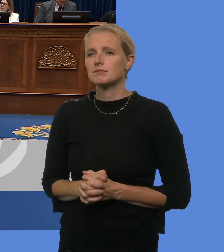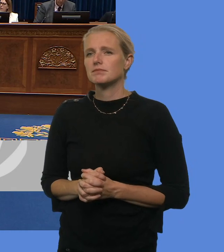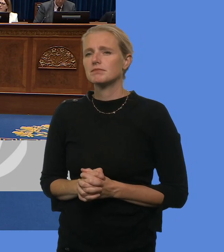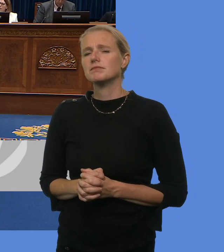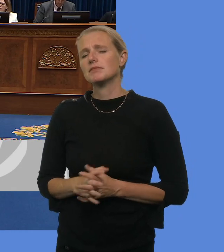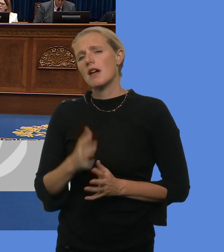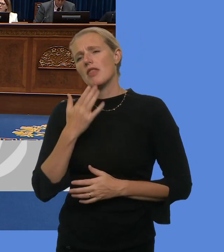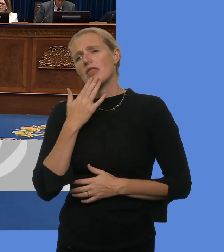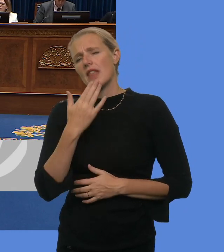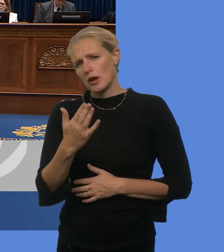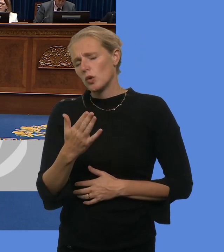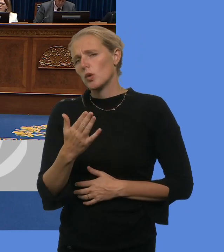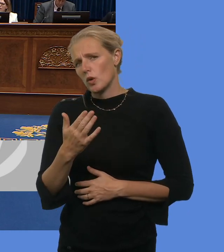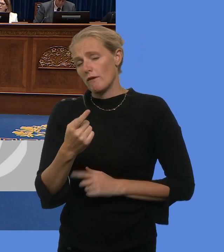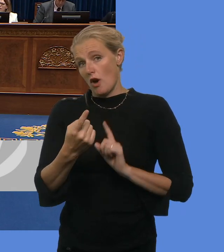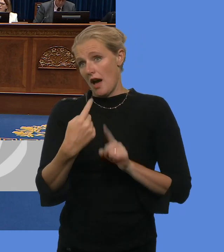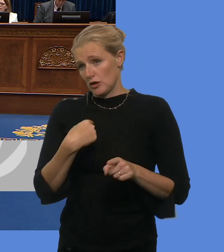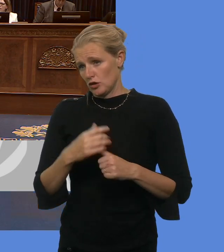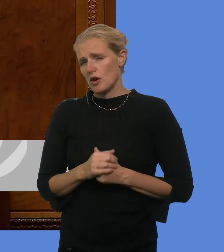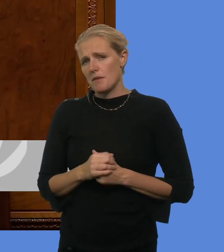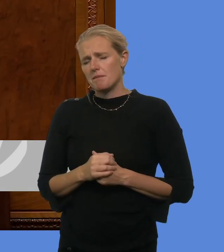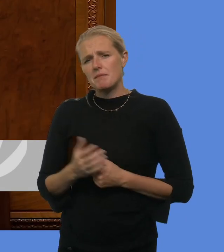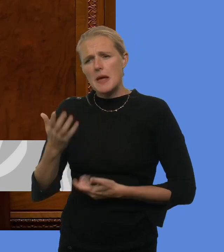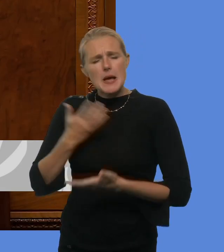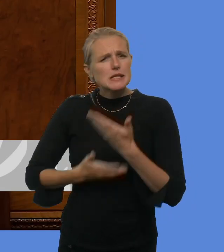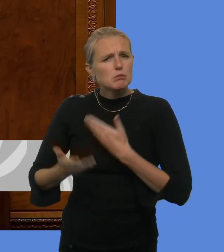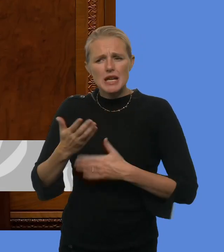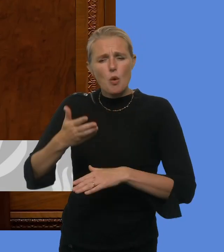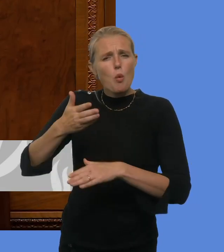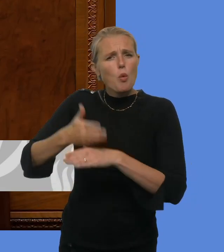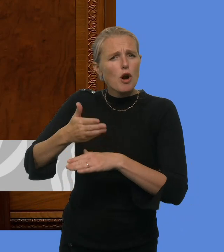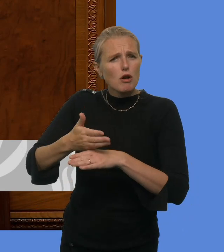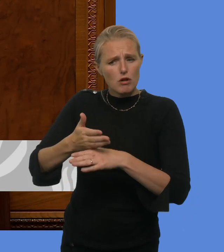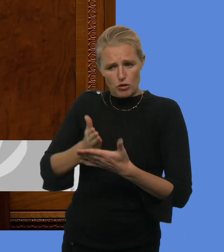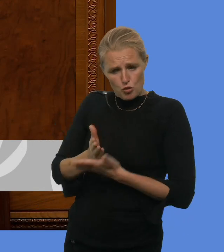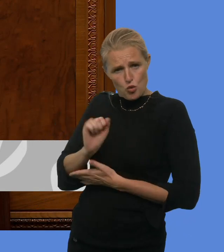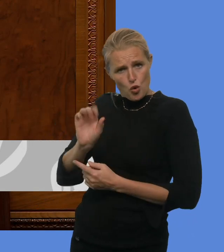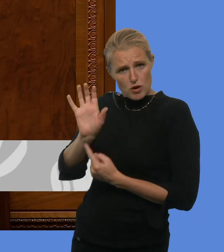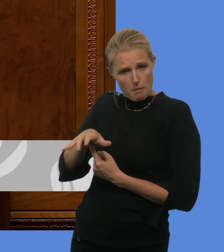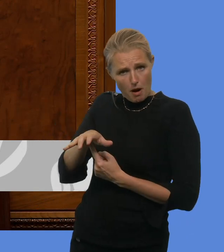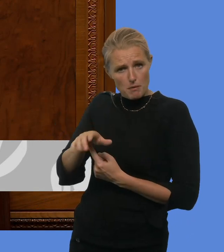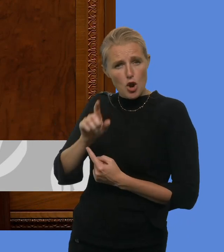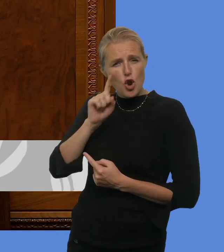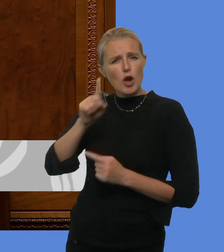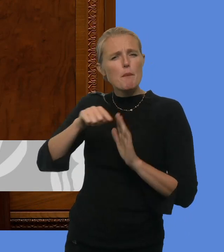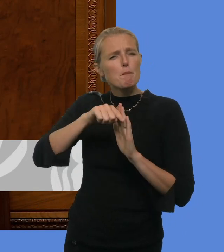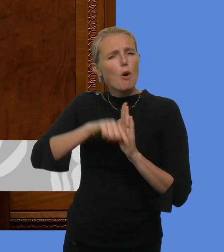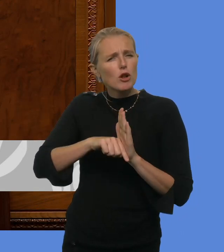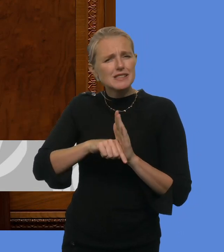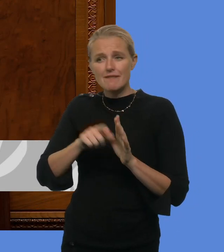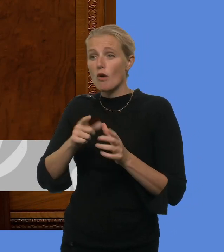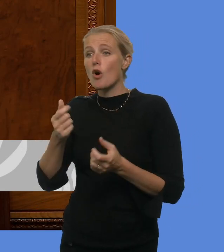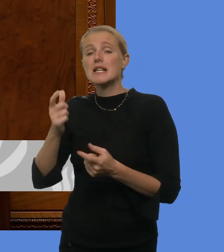Dylan. May I thank you, Minister, for the answer. And can you outline any work that's being undertaken by your department at the moment to look at policies regarding